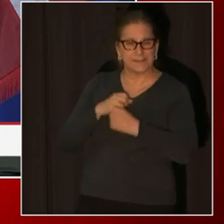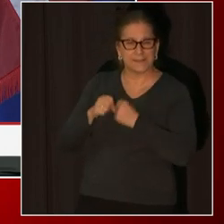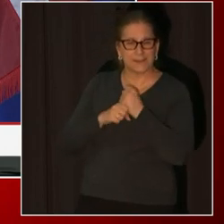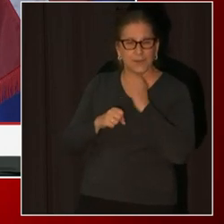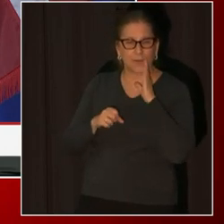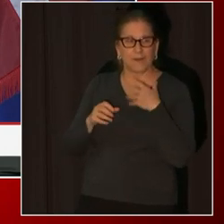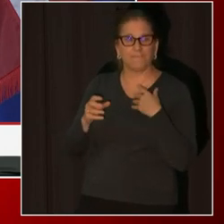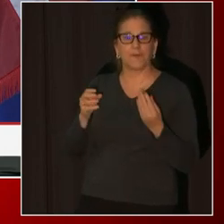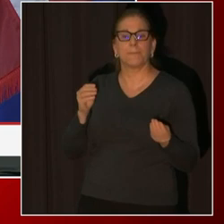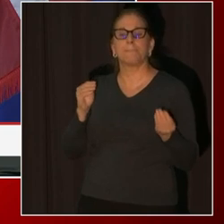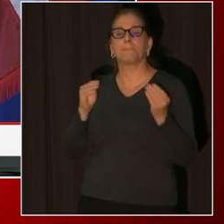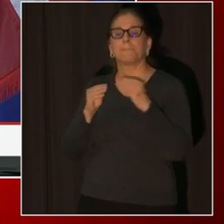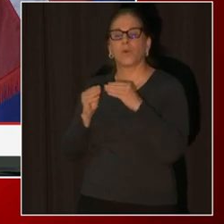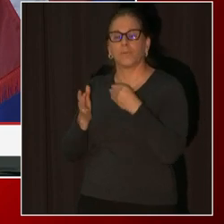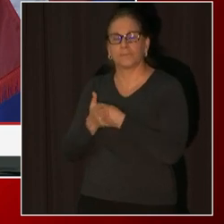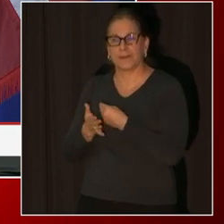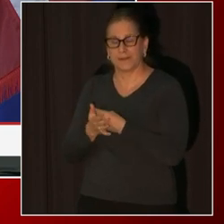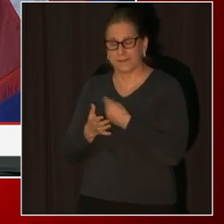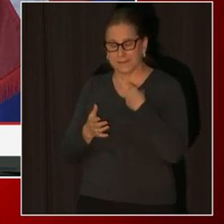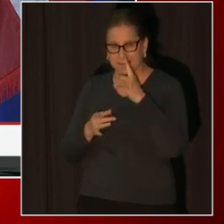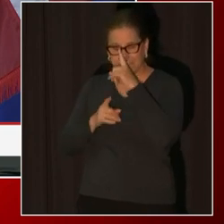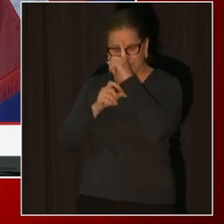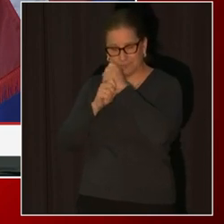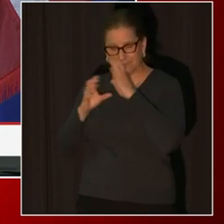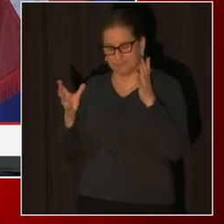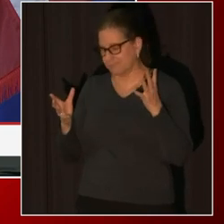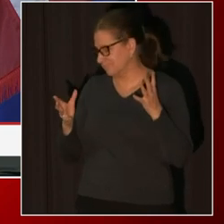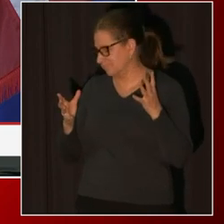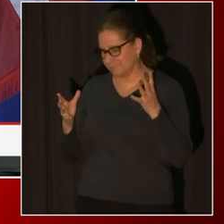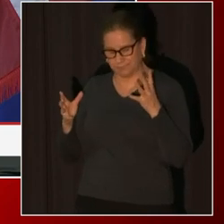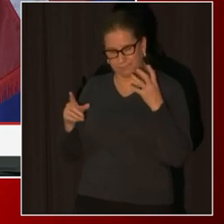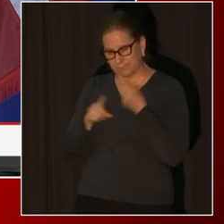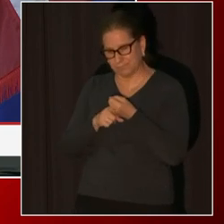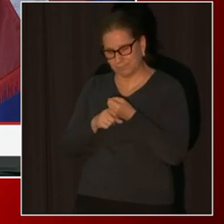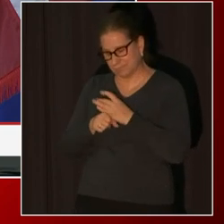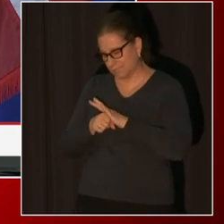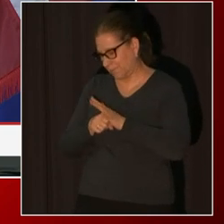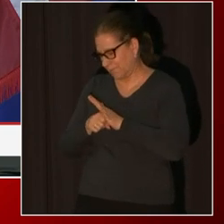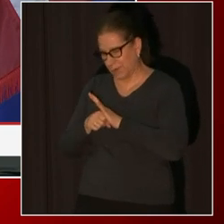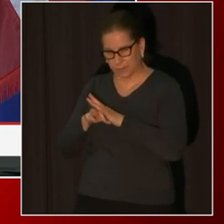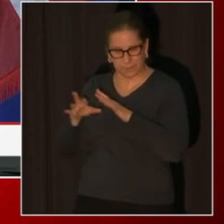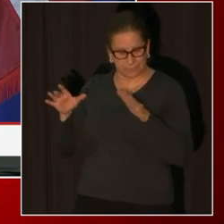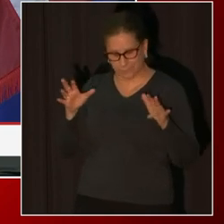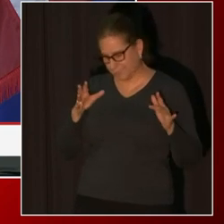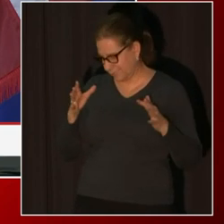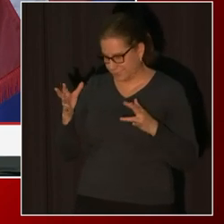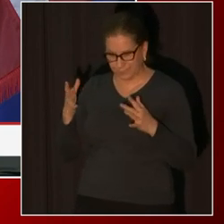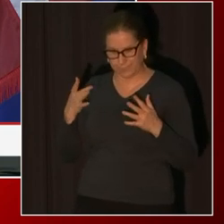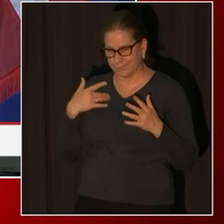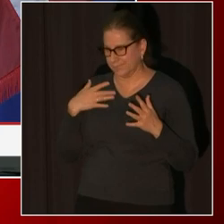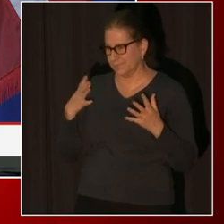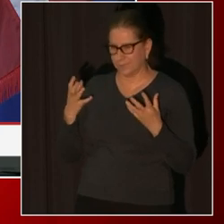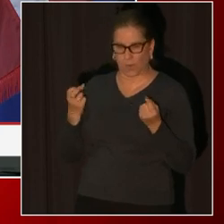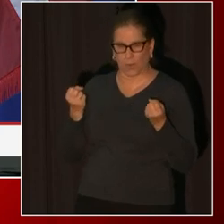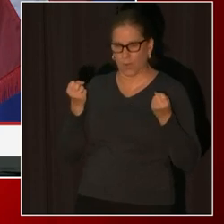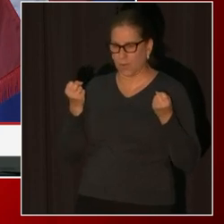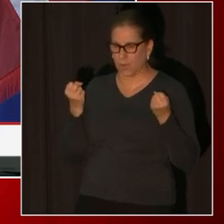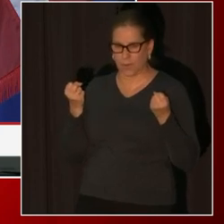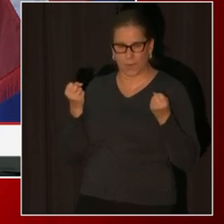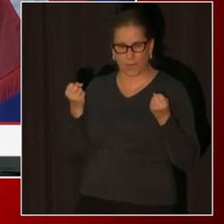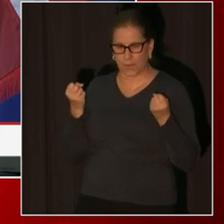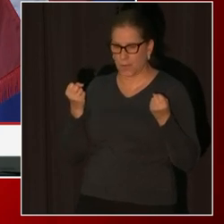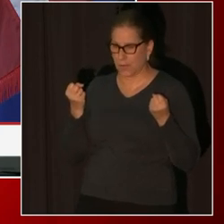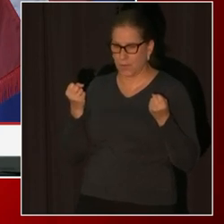But this is where we are. And everybody, as I think I said at the beginning, is